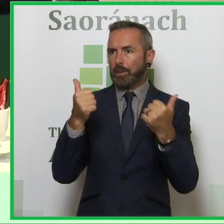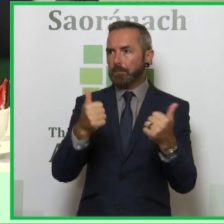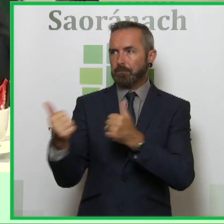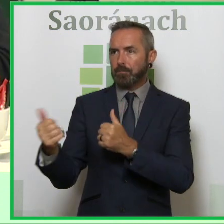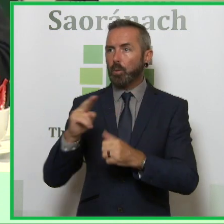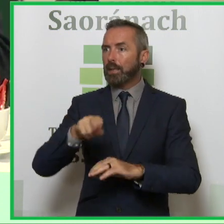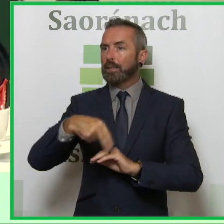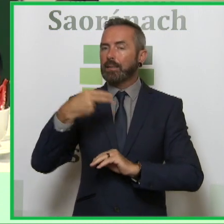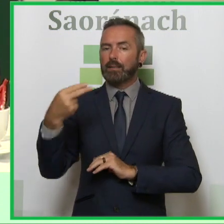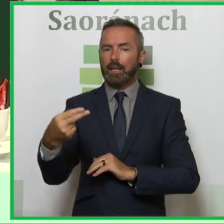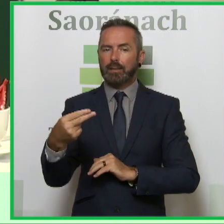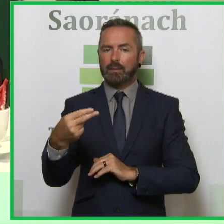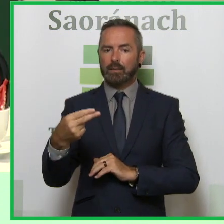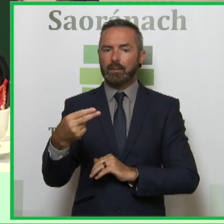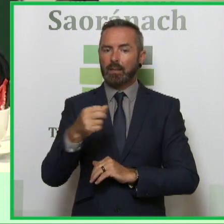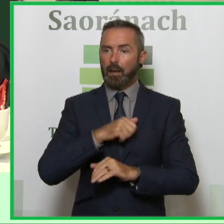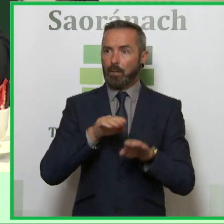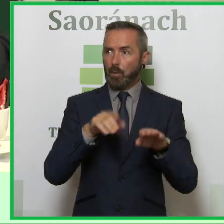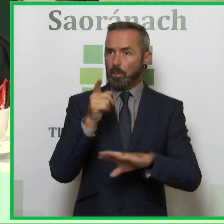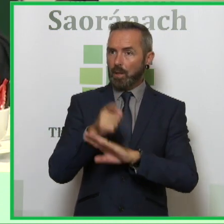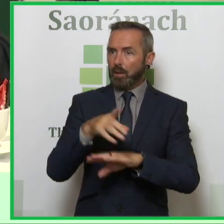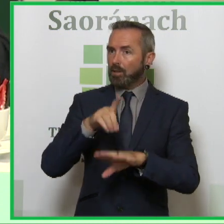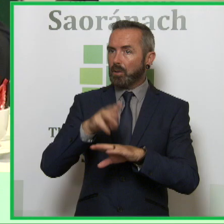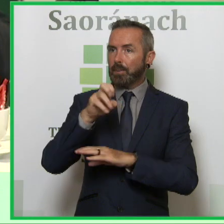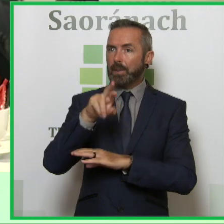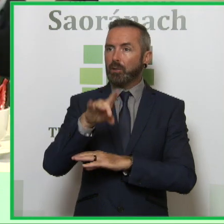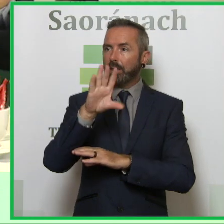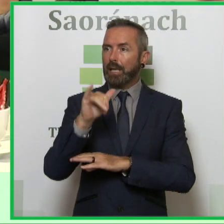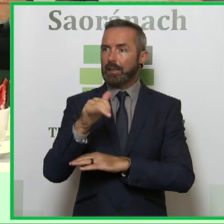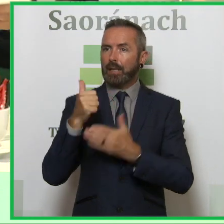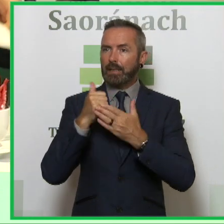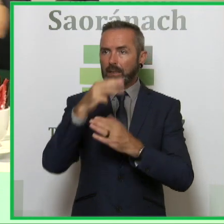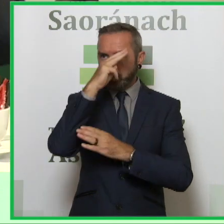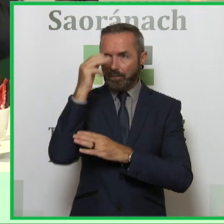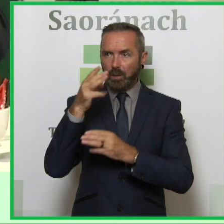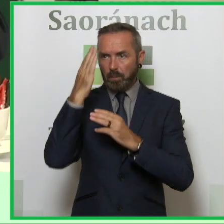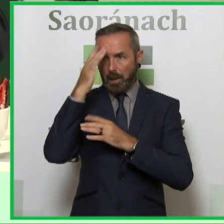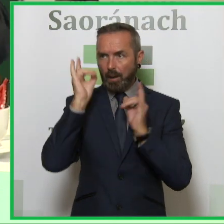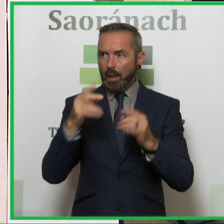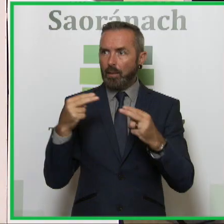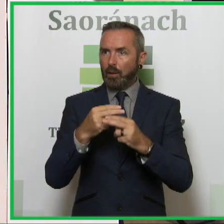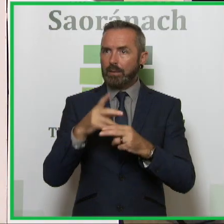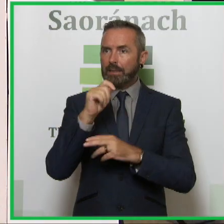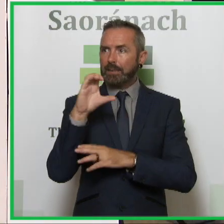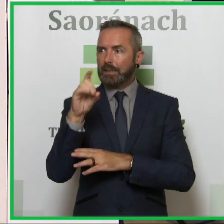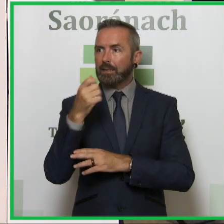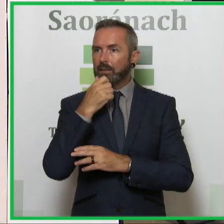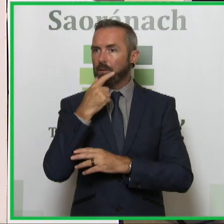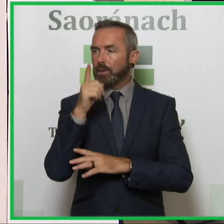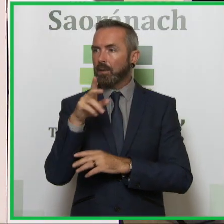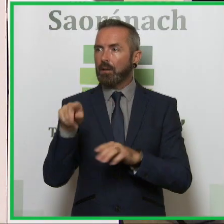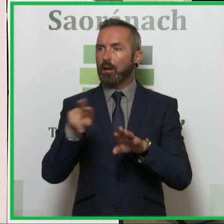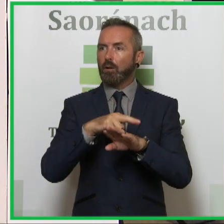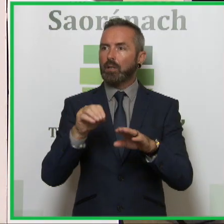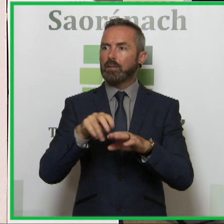Okay, next up, and he is at the podium already, is Dr. Peter Kelly, Assistant Professor of Mental Health Nursing, Trinity College Dublin, who also sits on the National